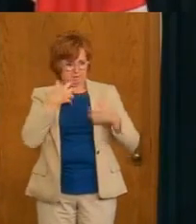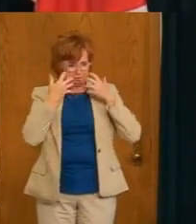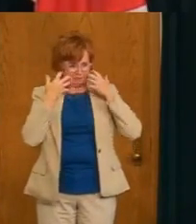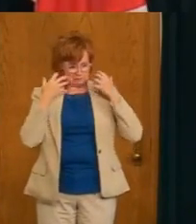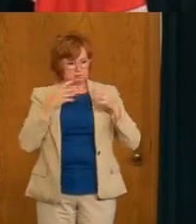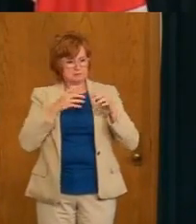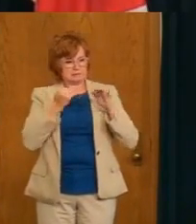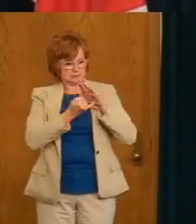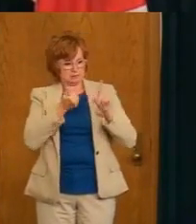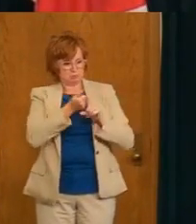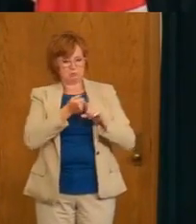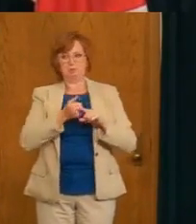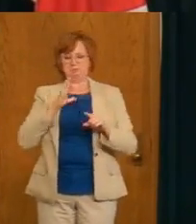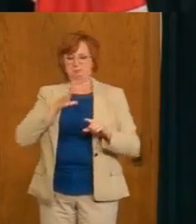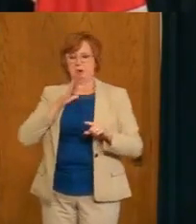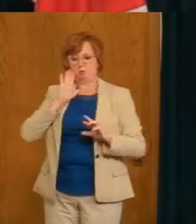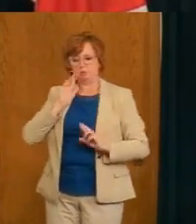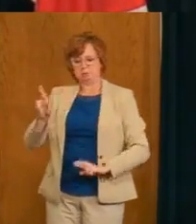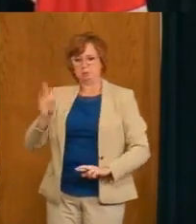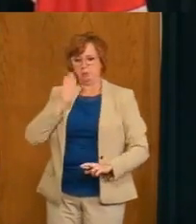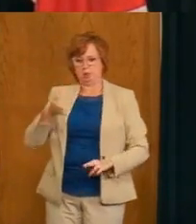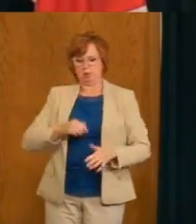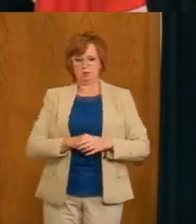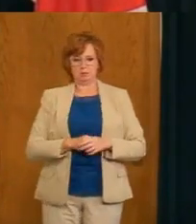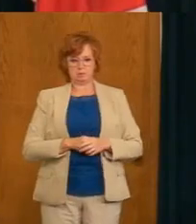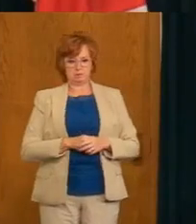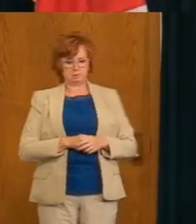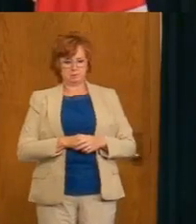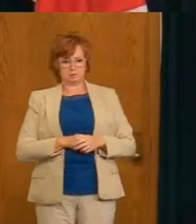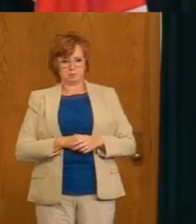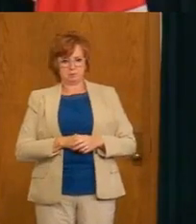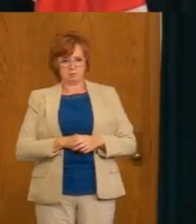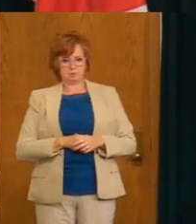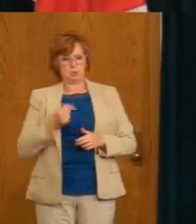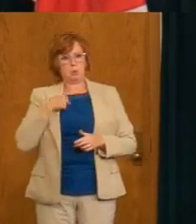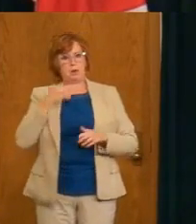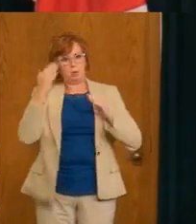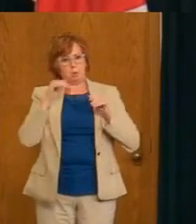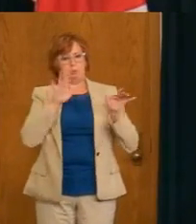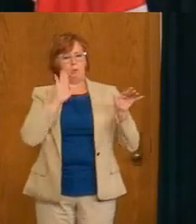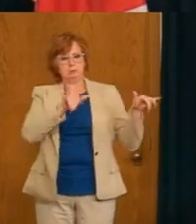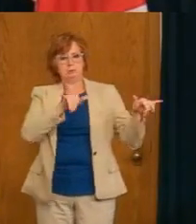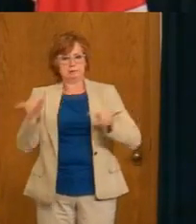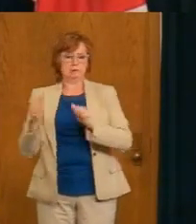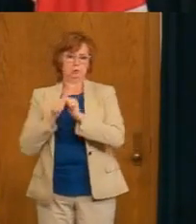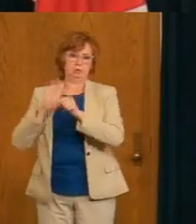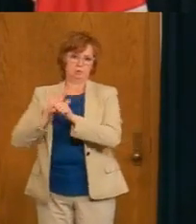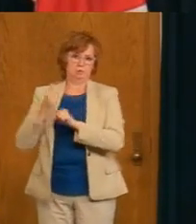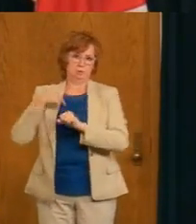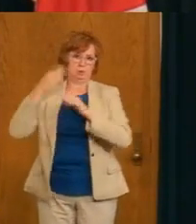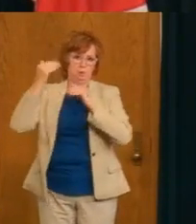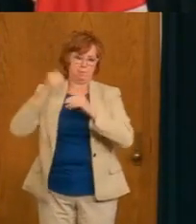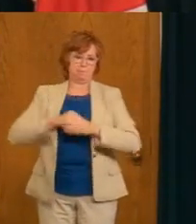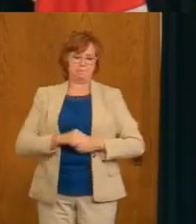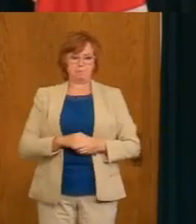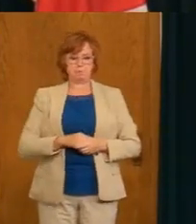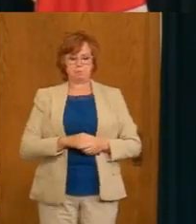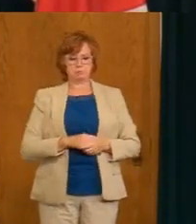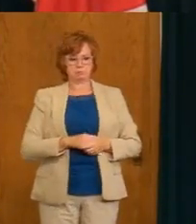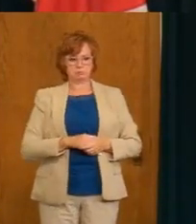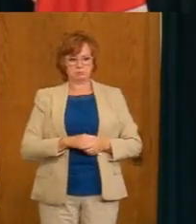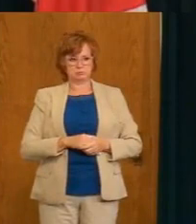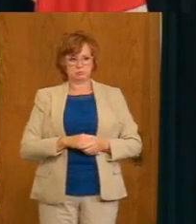have to self-isolate for the 2 weeks as of July the 5th, as long as your travel is essential travel. The same goes for within the province. When